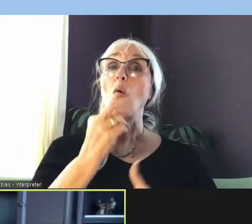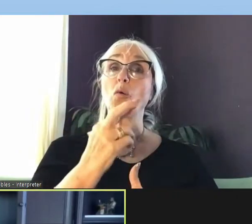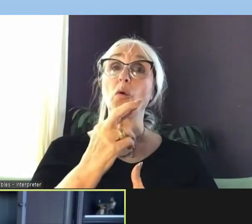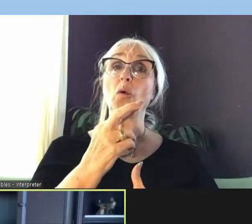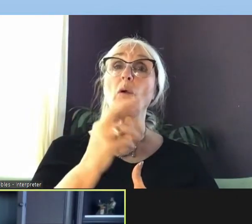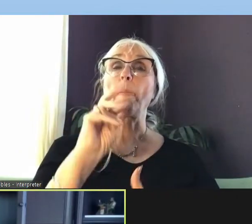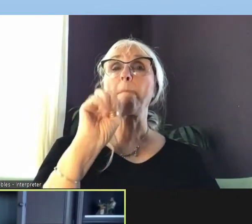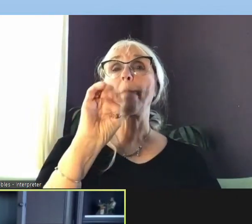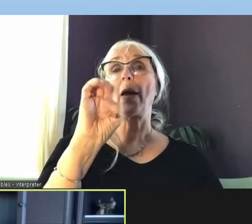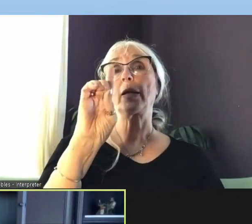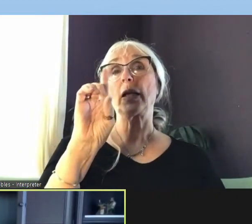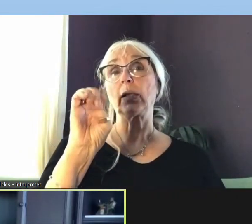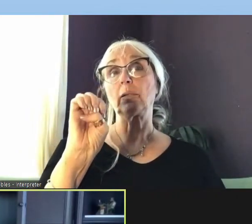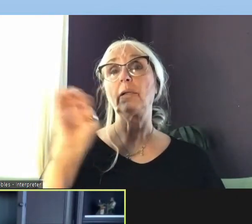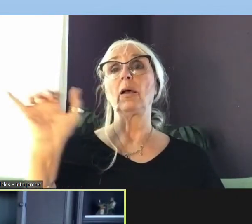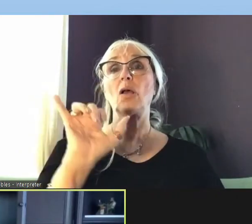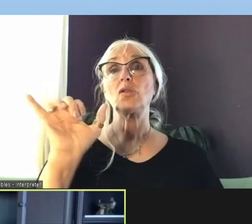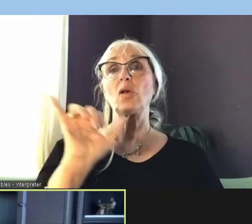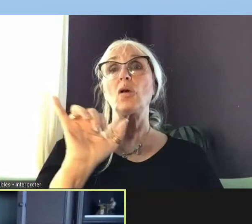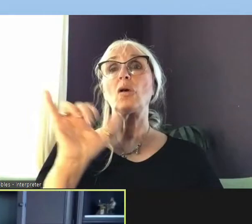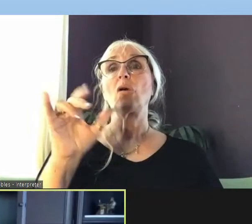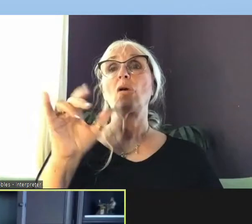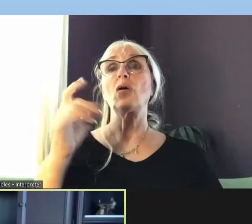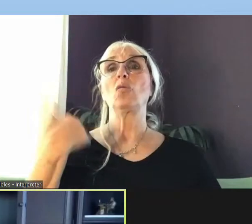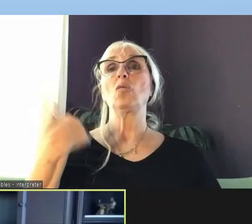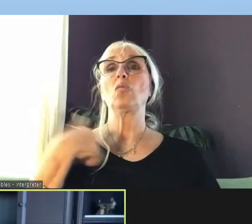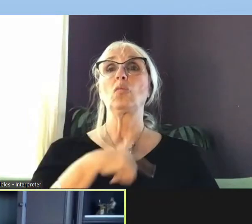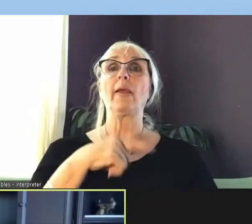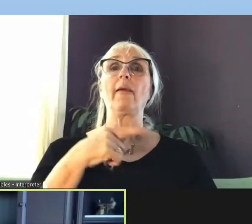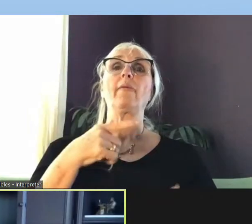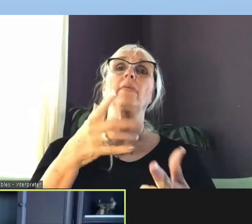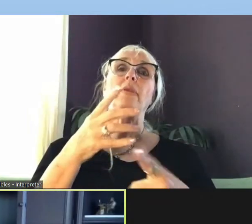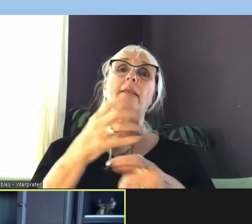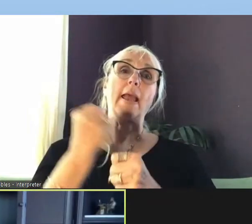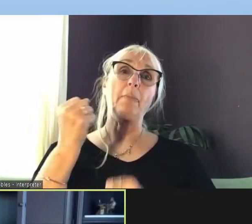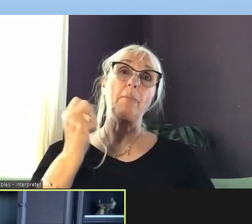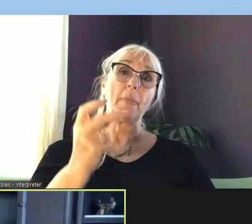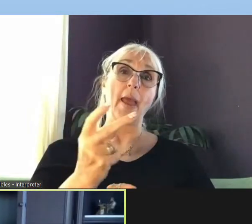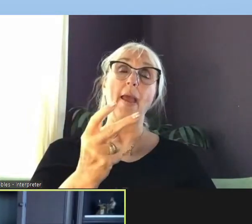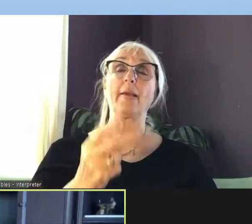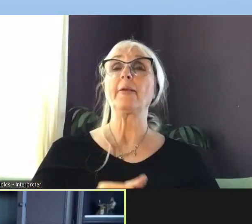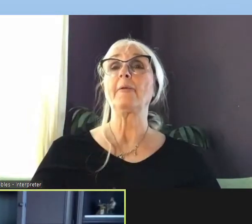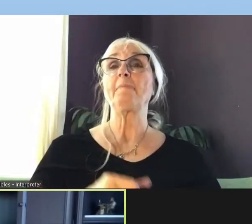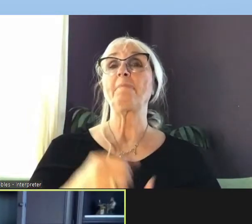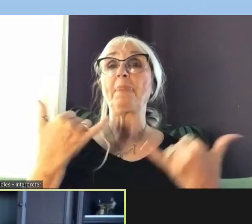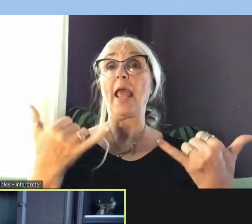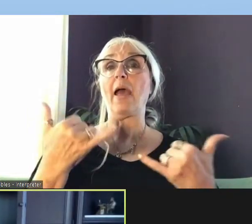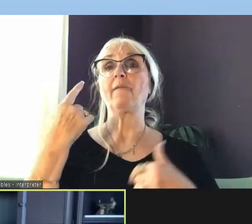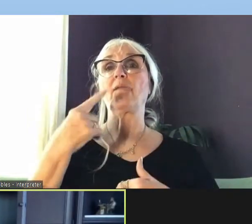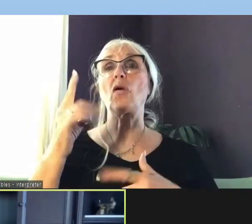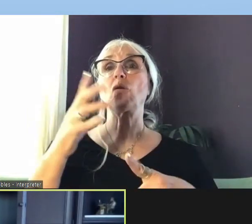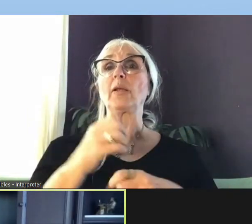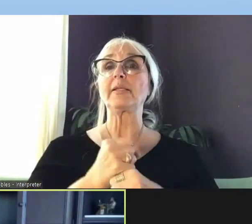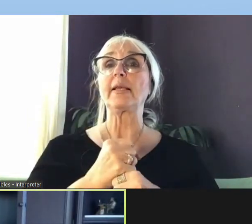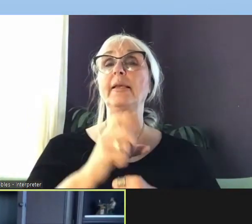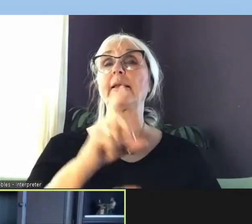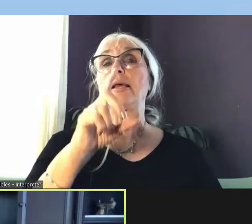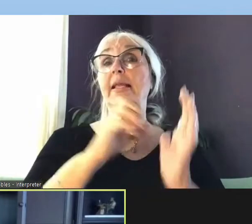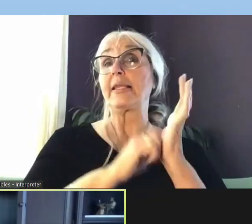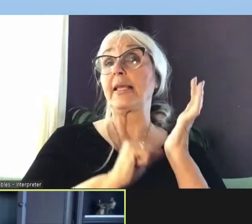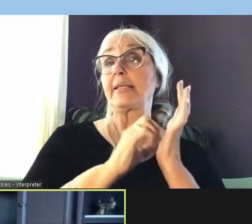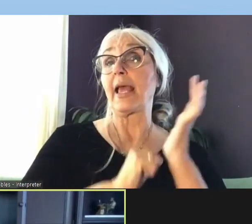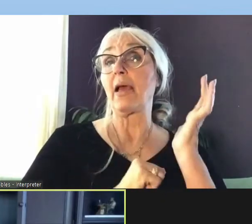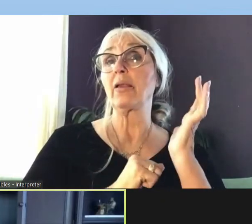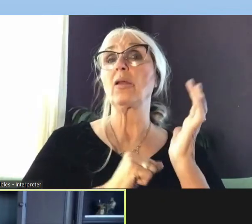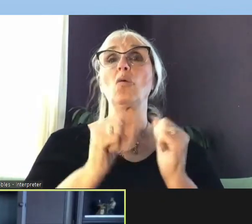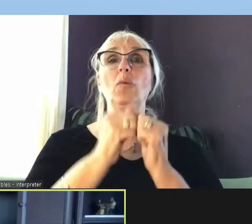well that we've taken back from the refresh. In order to receive discounted Sourcewell